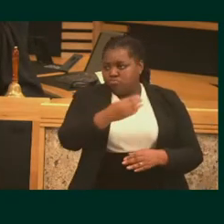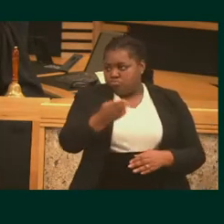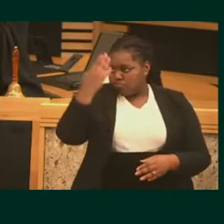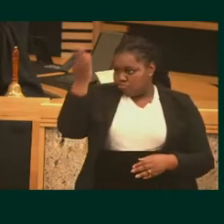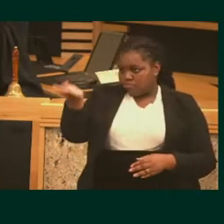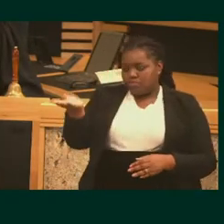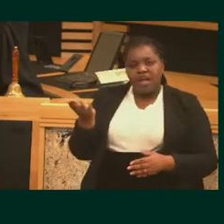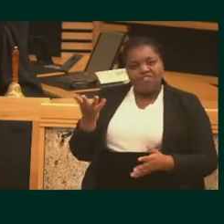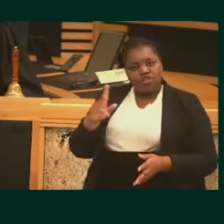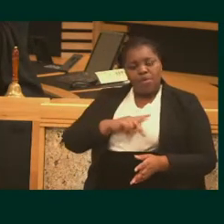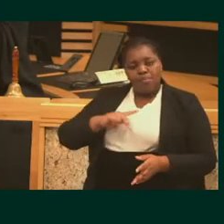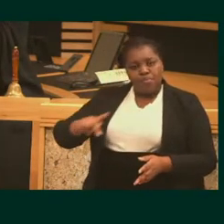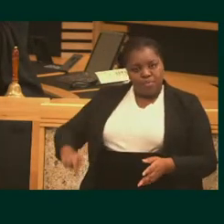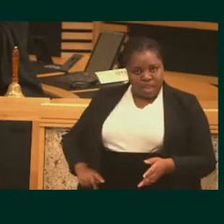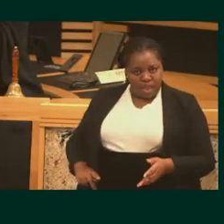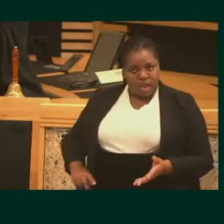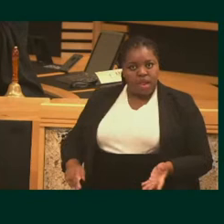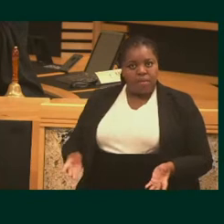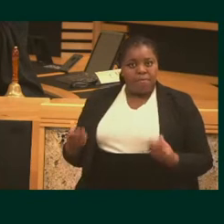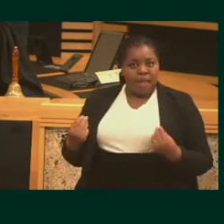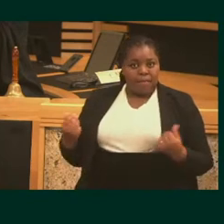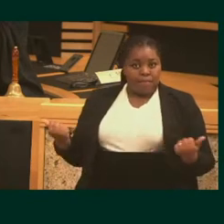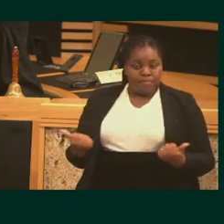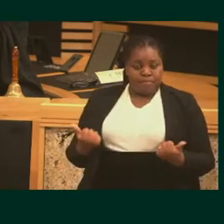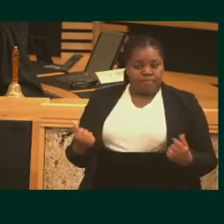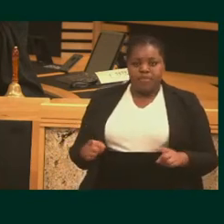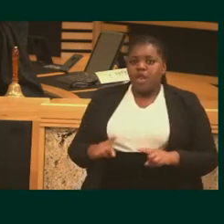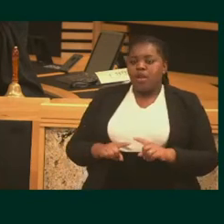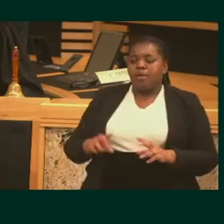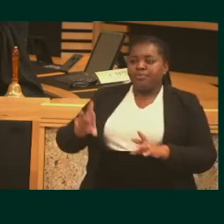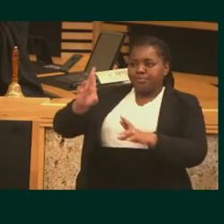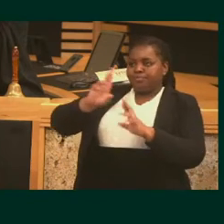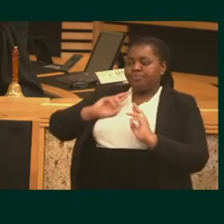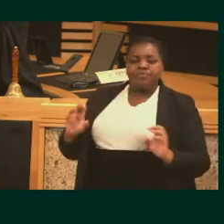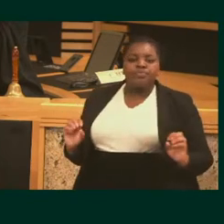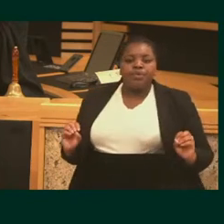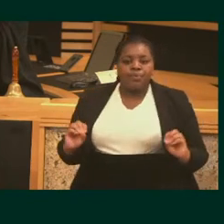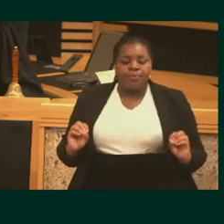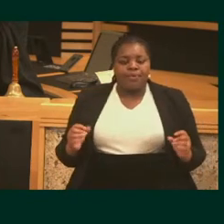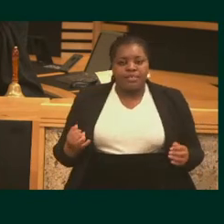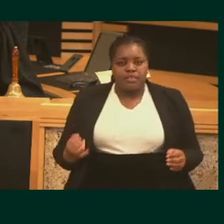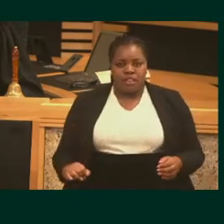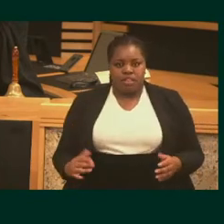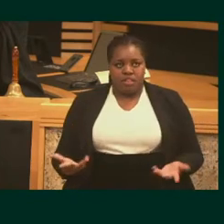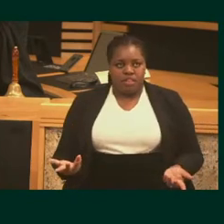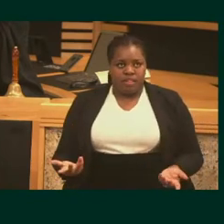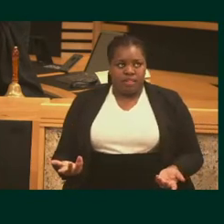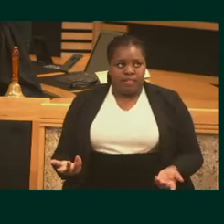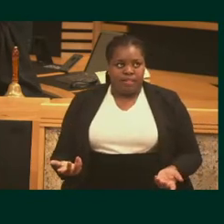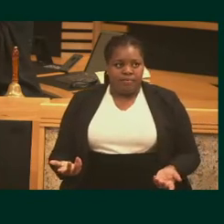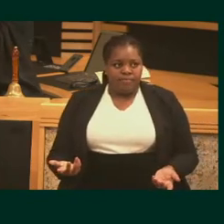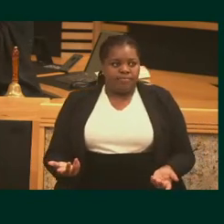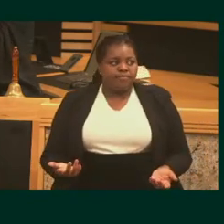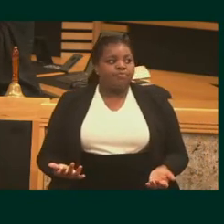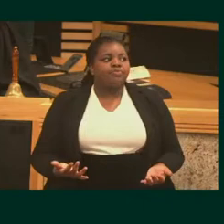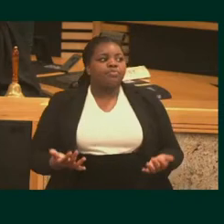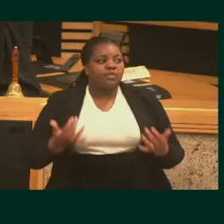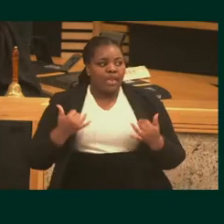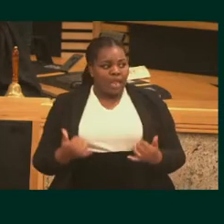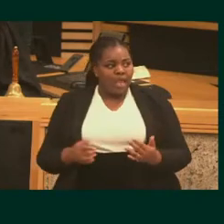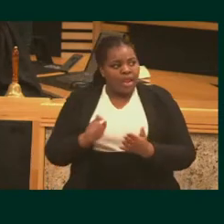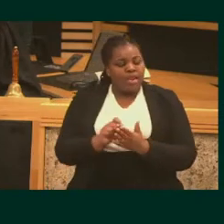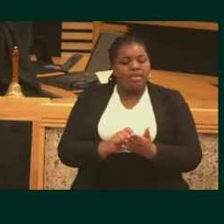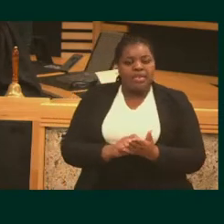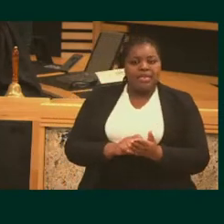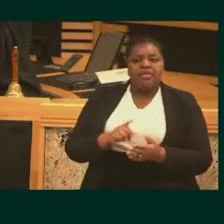received by the premier and uh no response has been given as of yet in written responses from